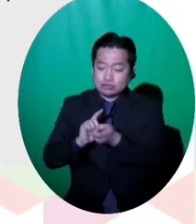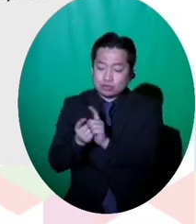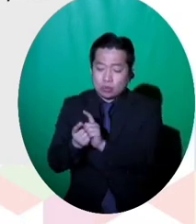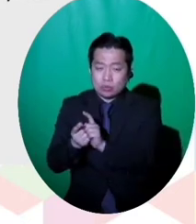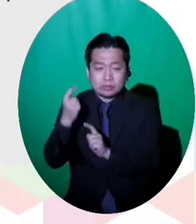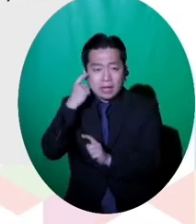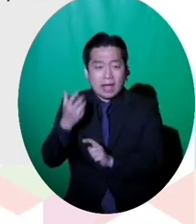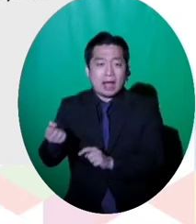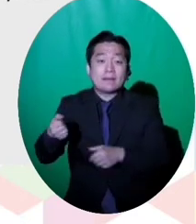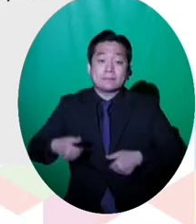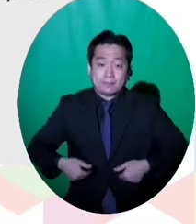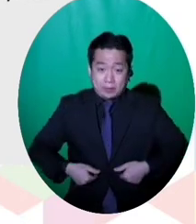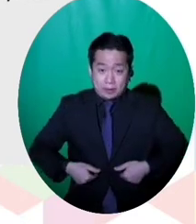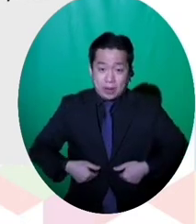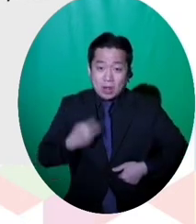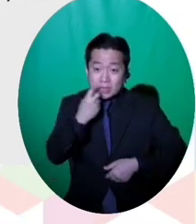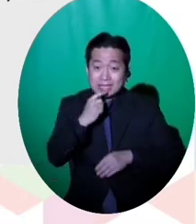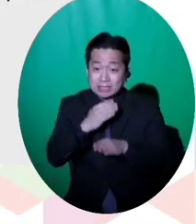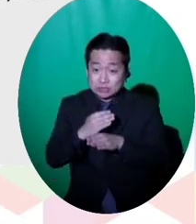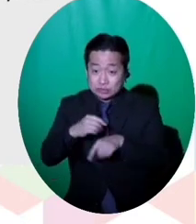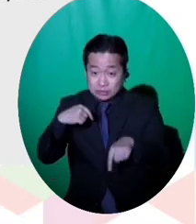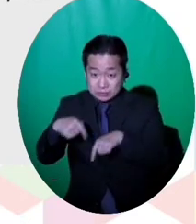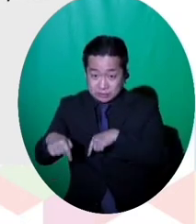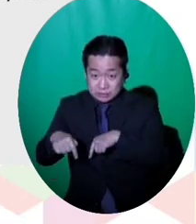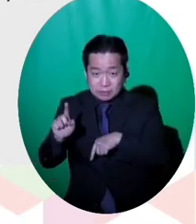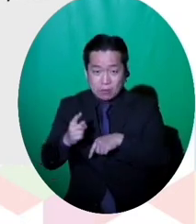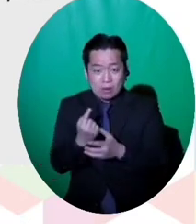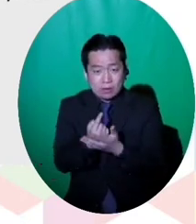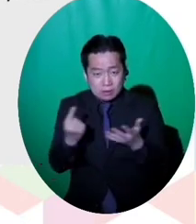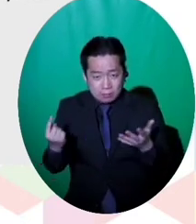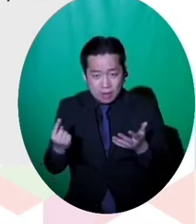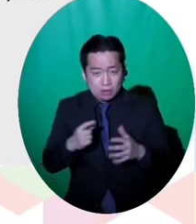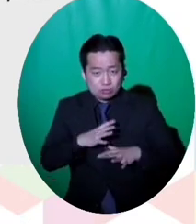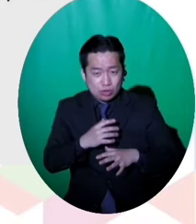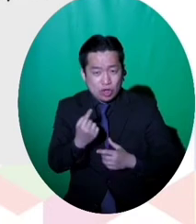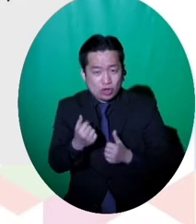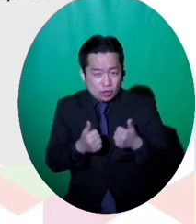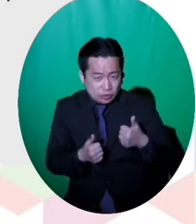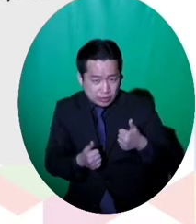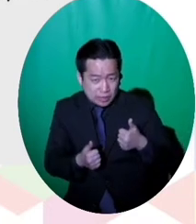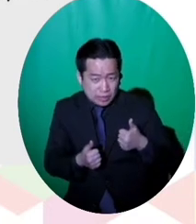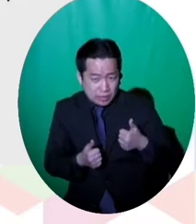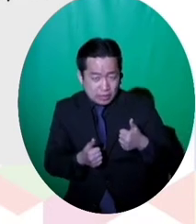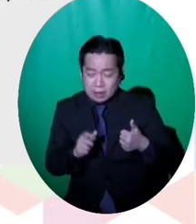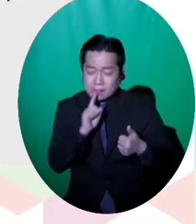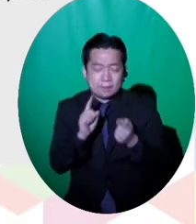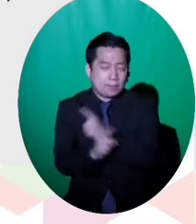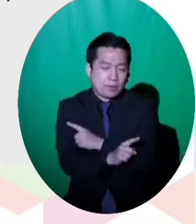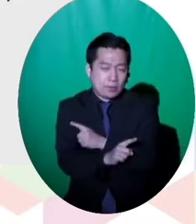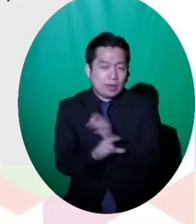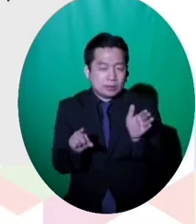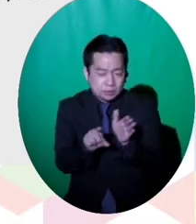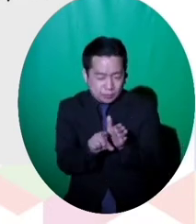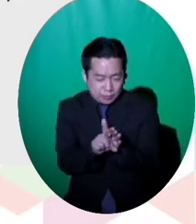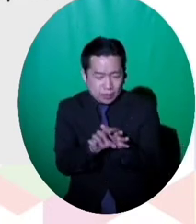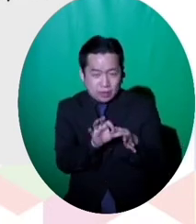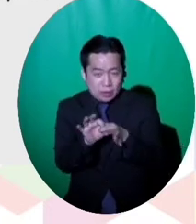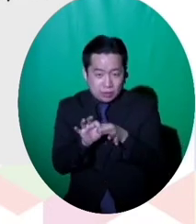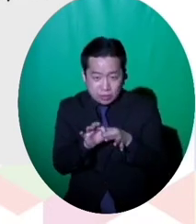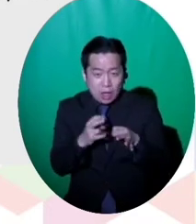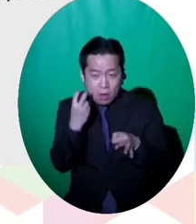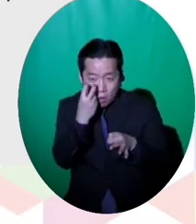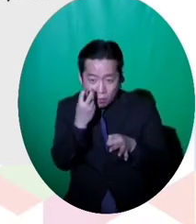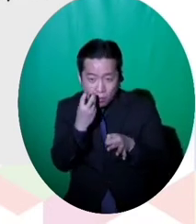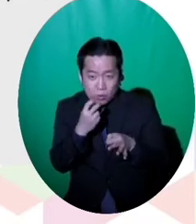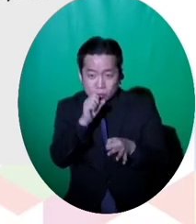competition into virtuous circles of trust, solidarity, engagement, and care. Overcoming inequalities in existing